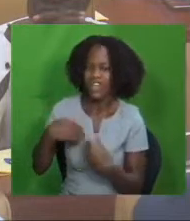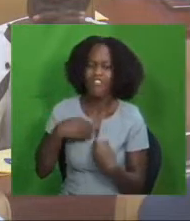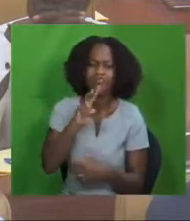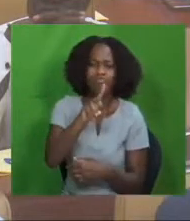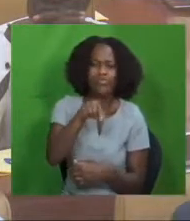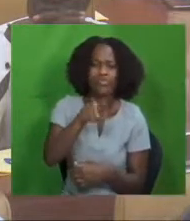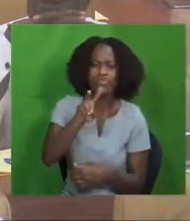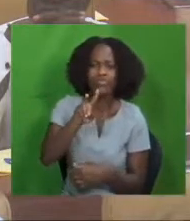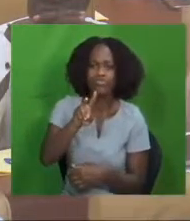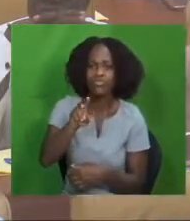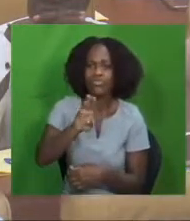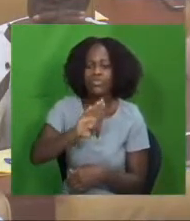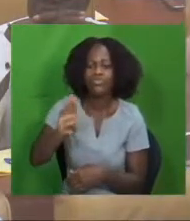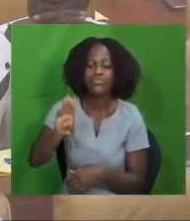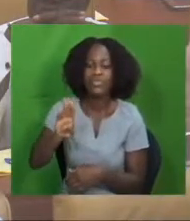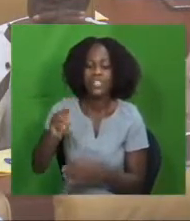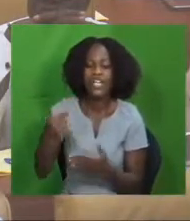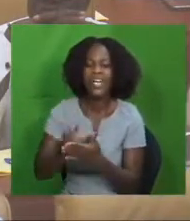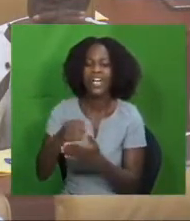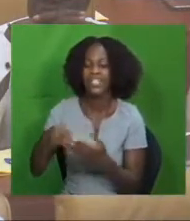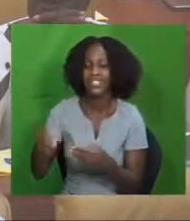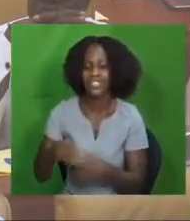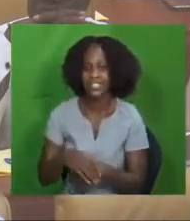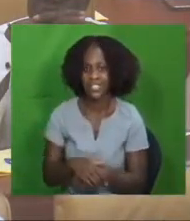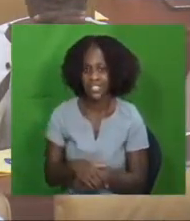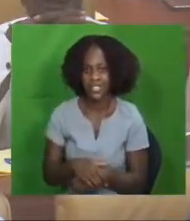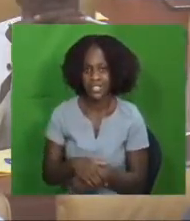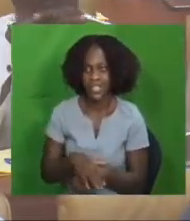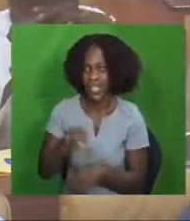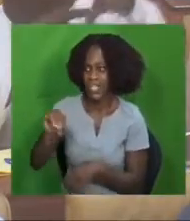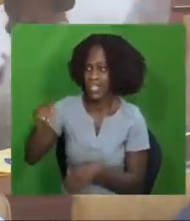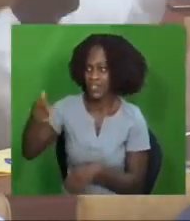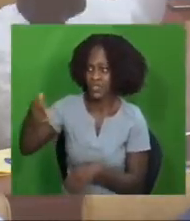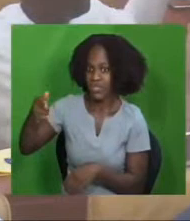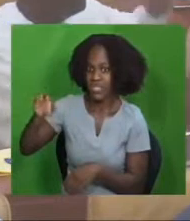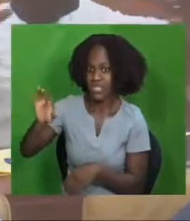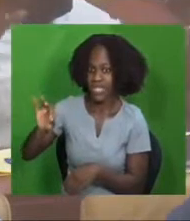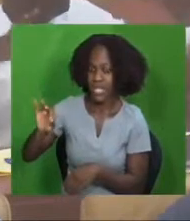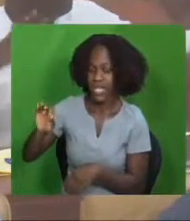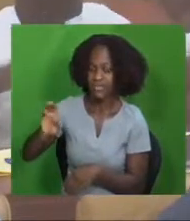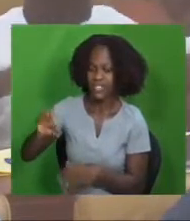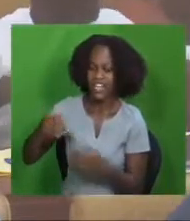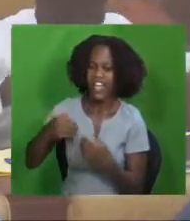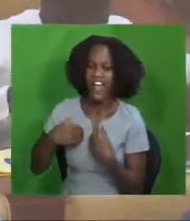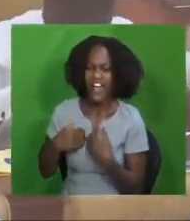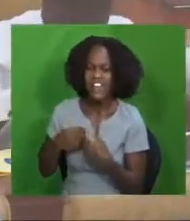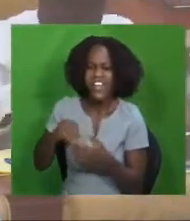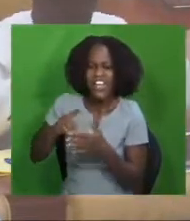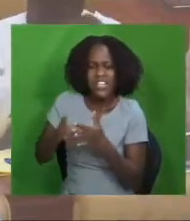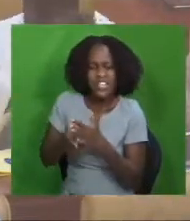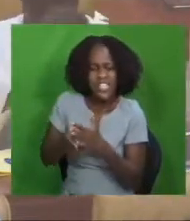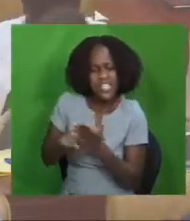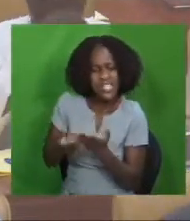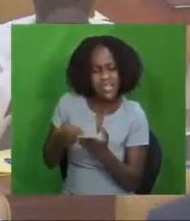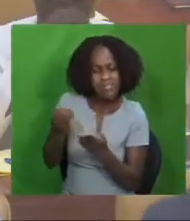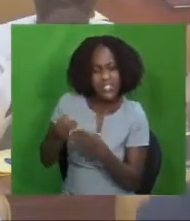cedis. Add that to the 20% cut of 29 billion, and Mr. Speaker, the minister has proposed to